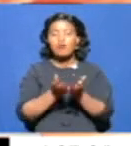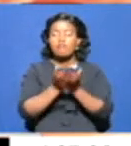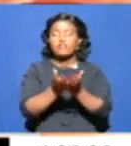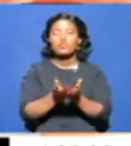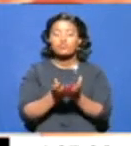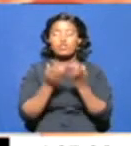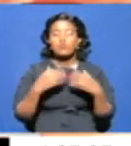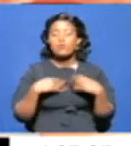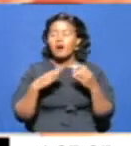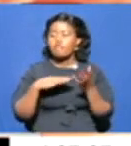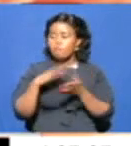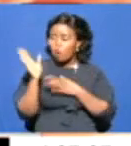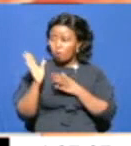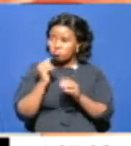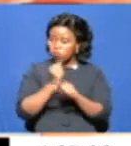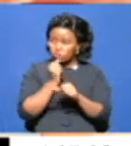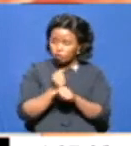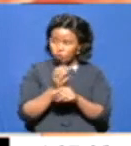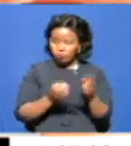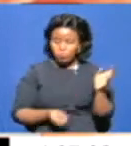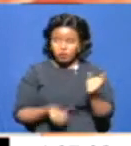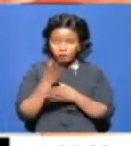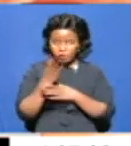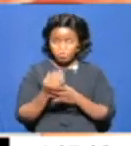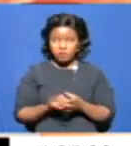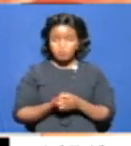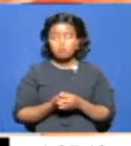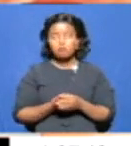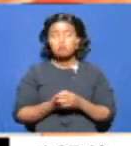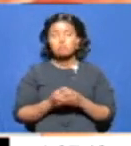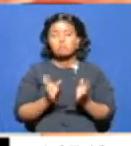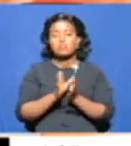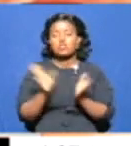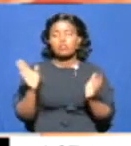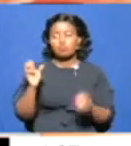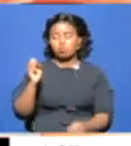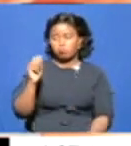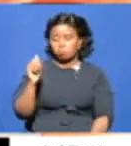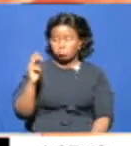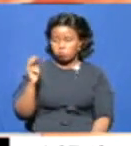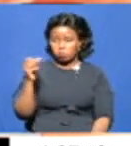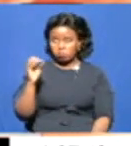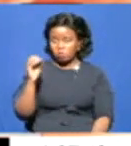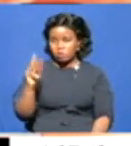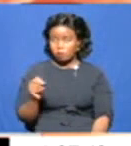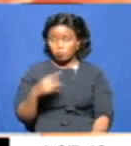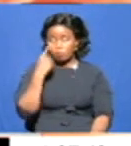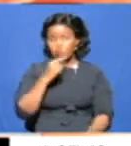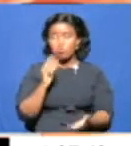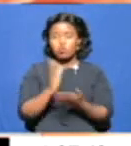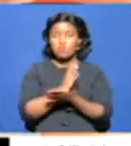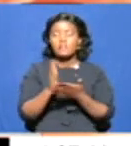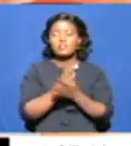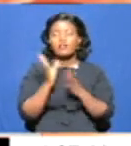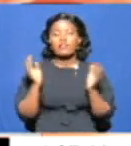the maritime industry. This is according to General Samson Mwathethe, who chairs the National Blue Economy Committee, who says